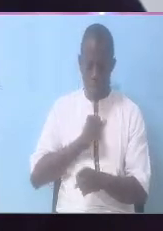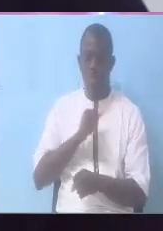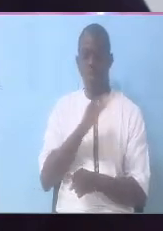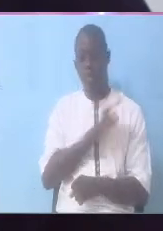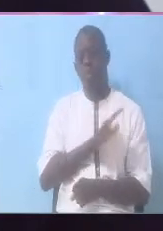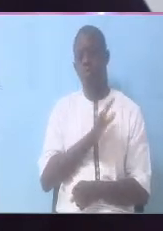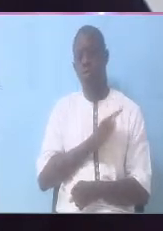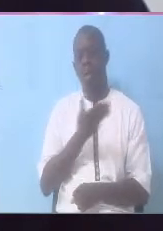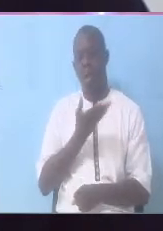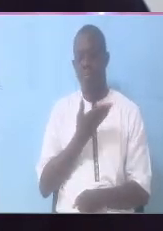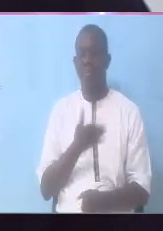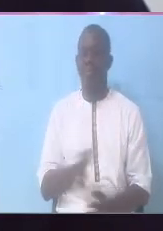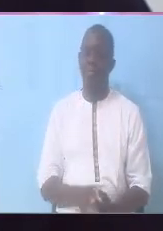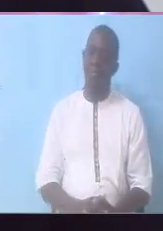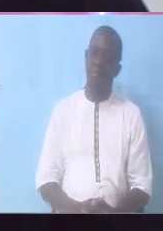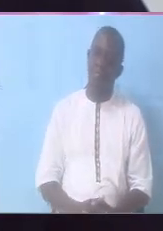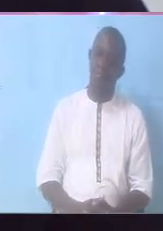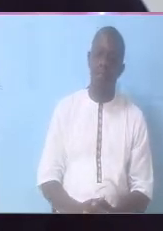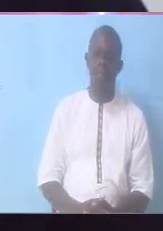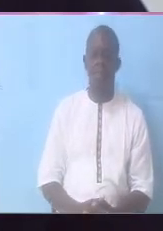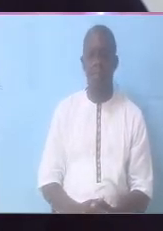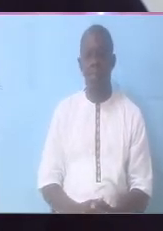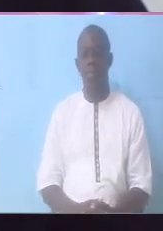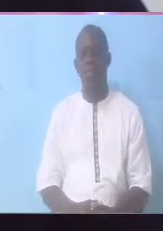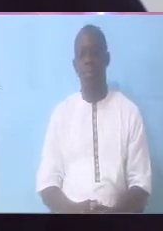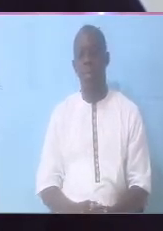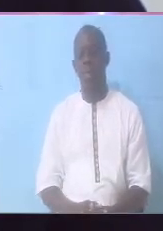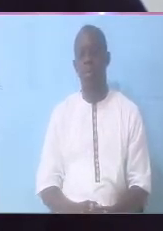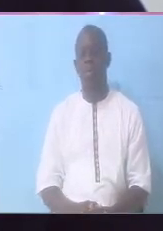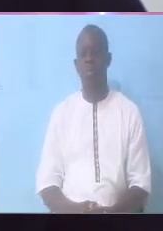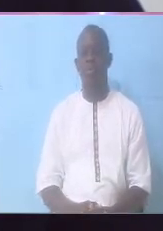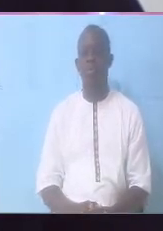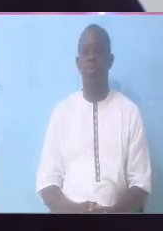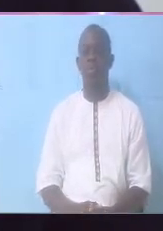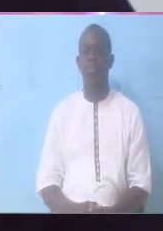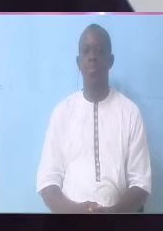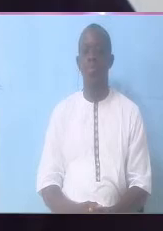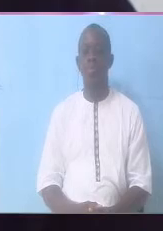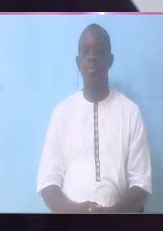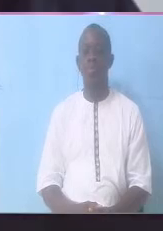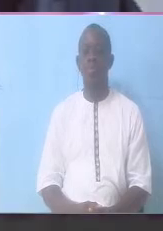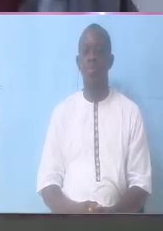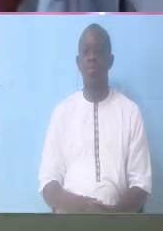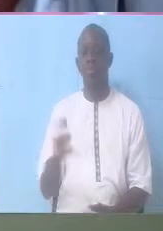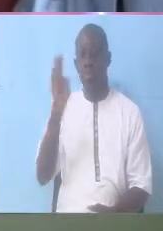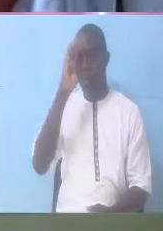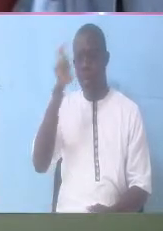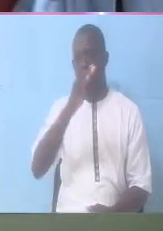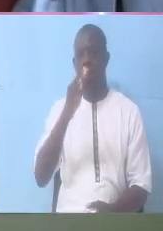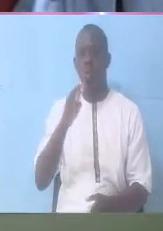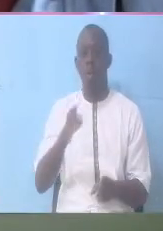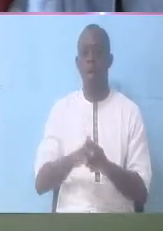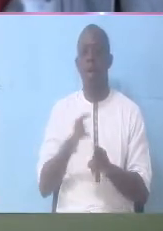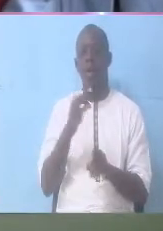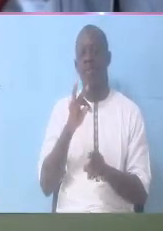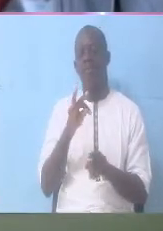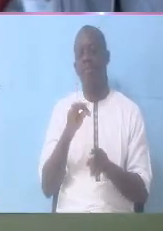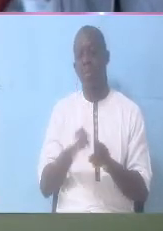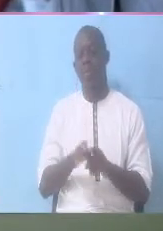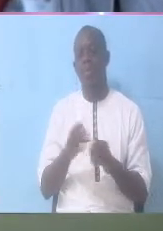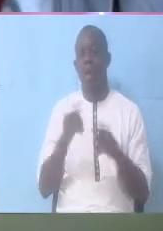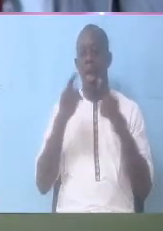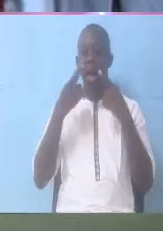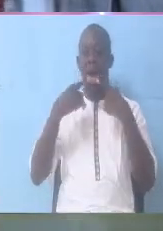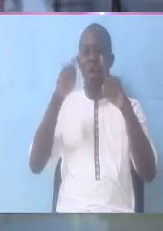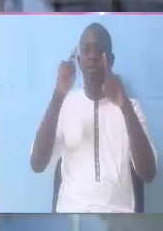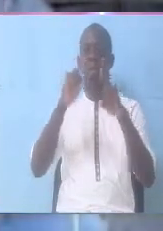I wish we could continue. I have enough time. I have to take a few days off just to come for this, please. Thank you. Notwithstanding the announcement